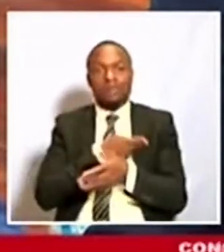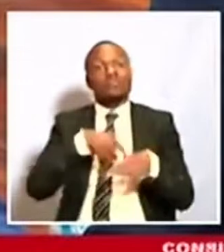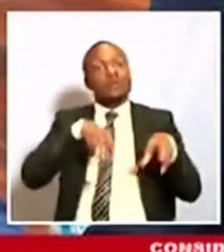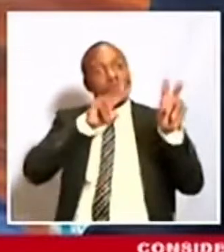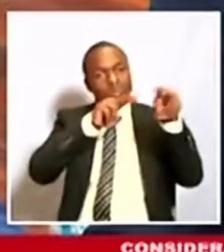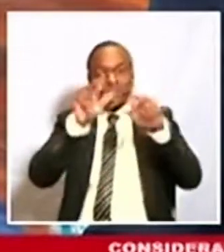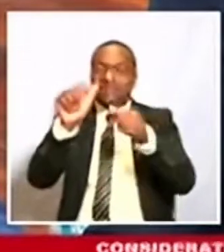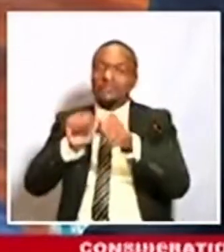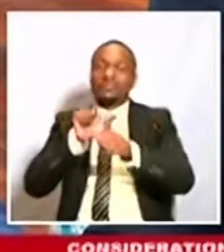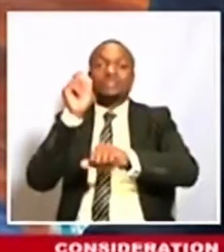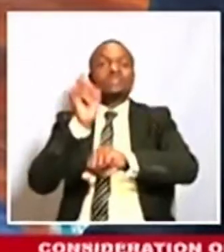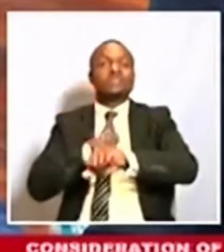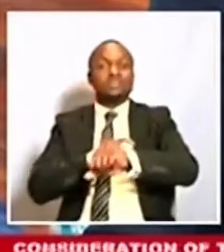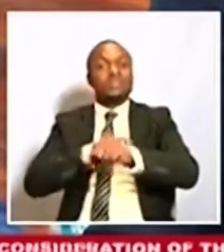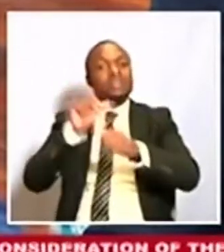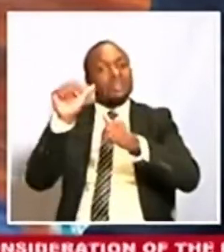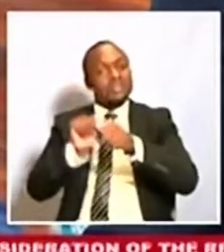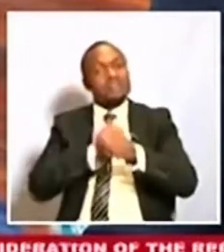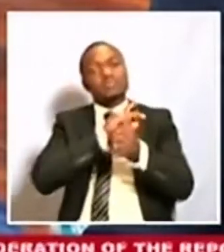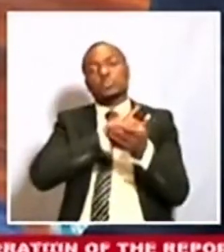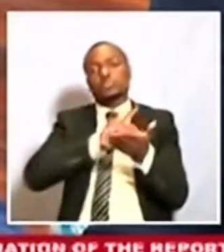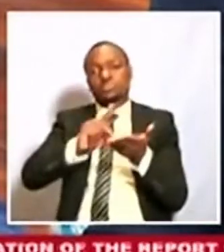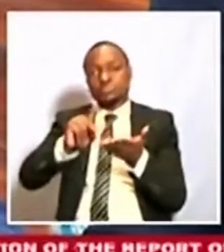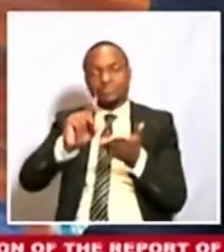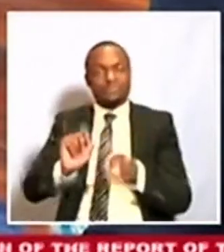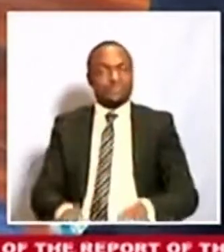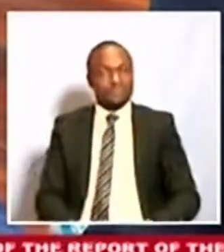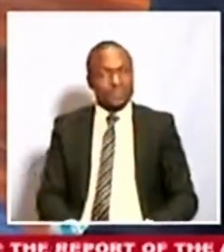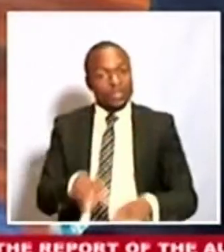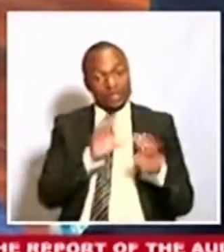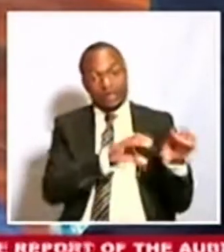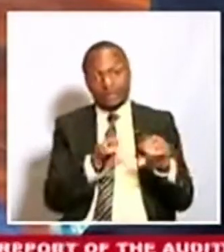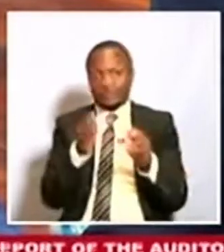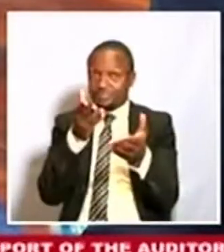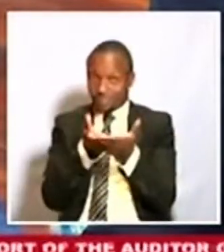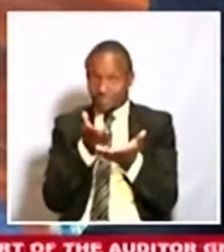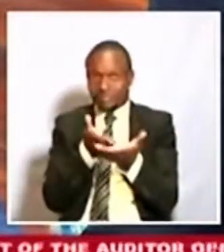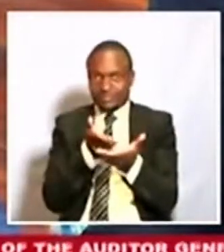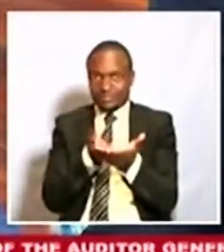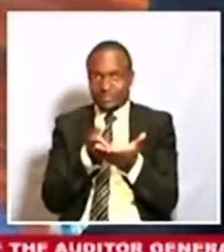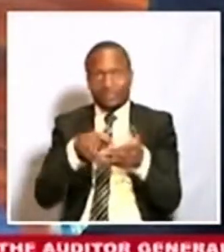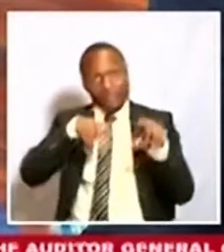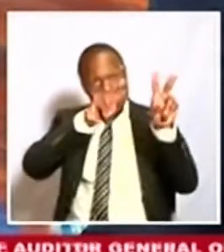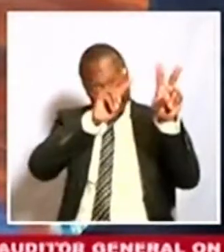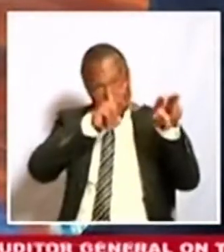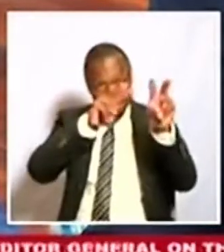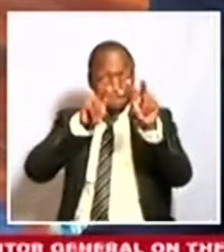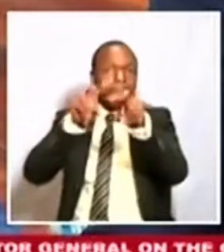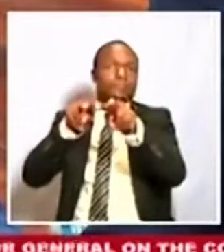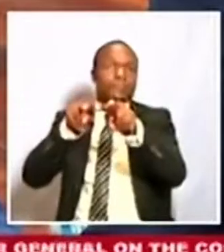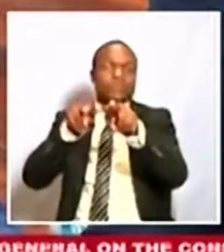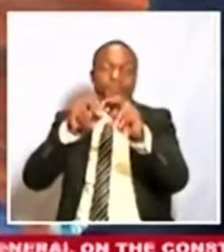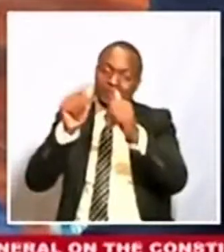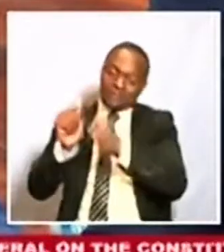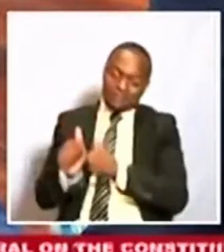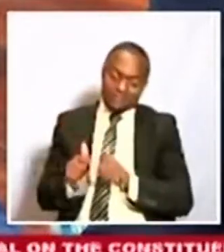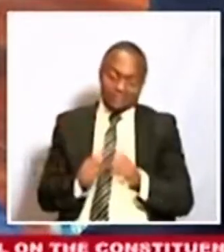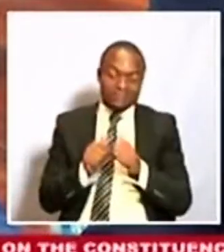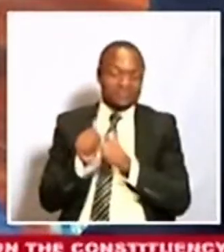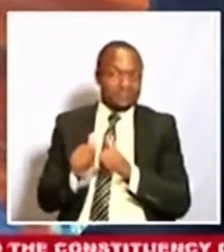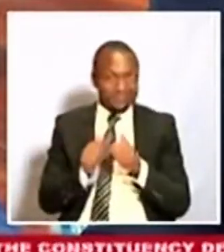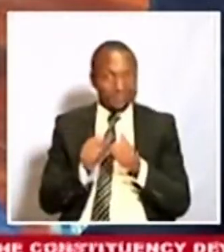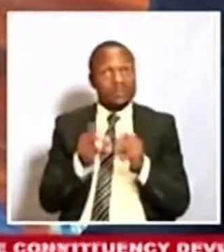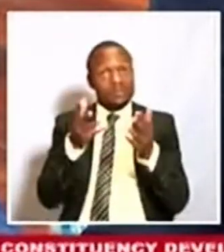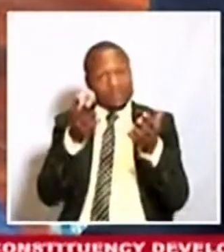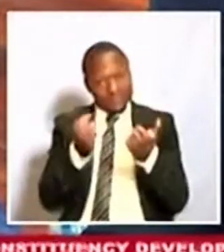time, almost every other week. We are doing these monitoring activities. So